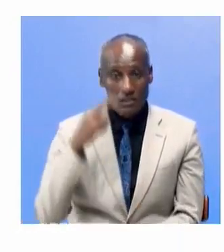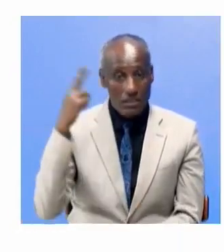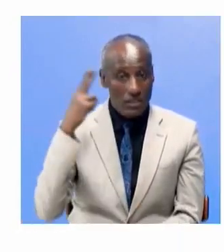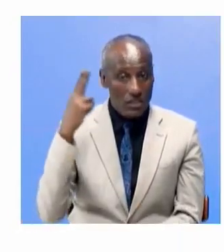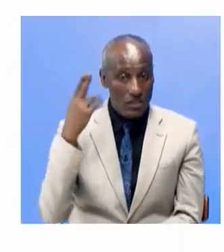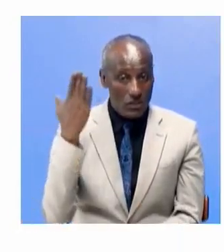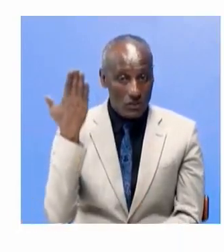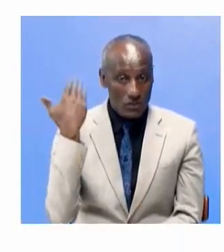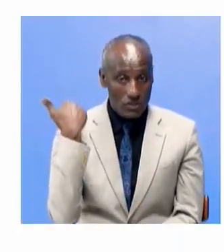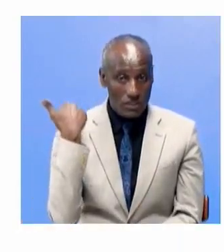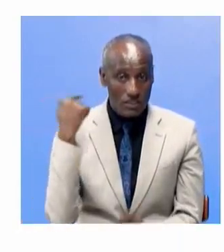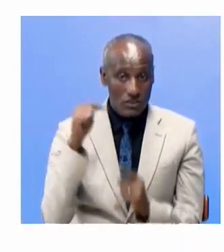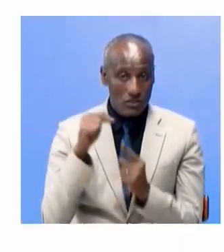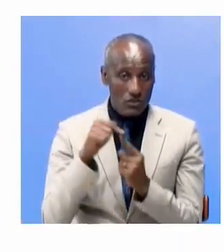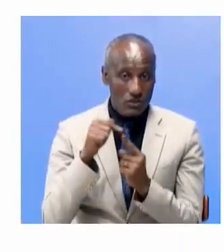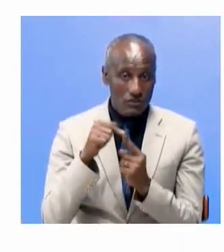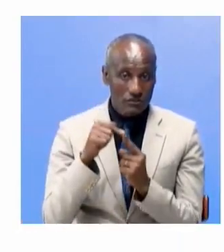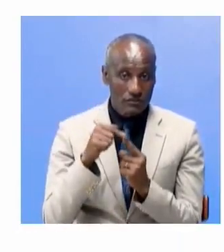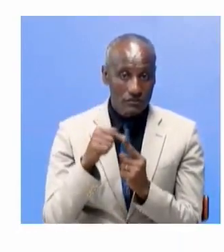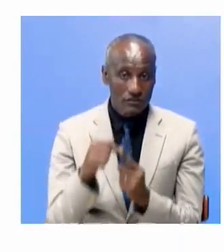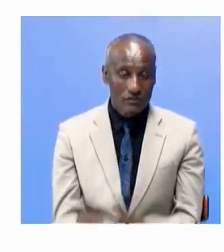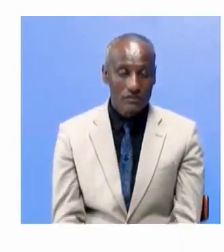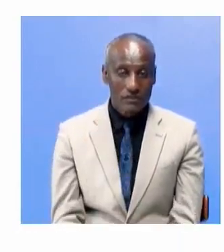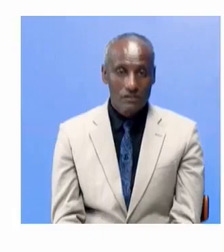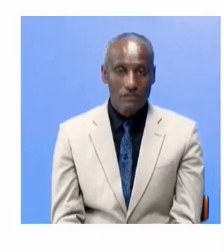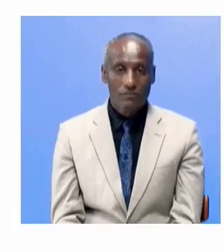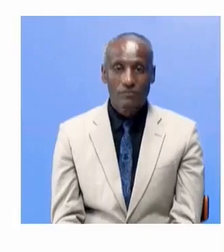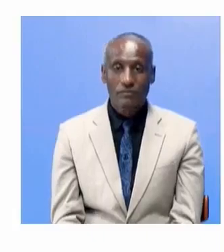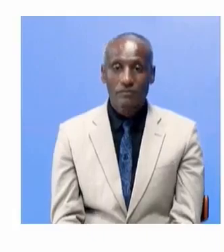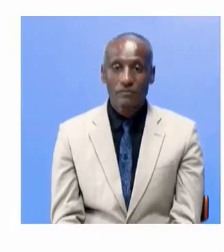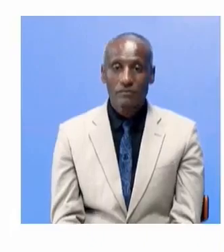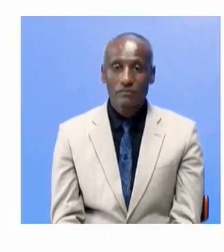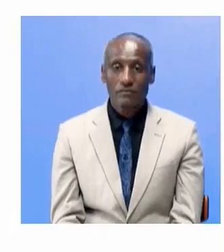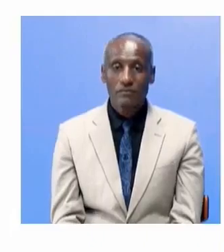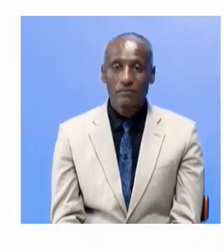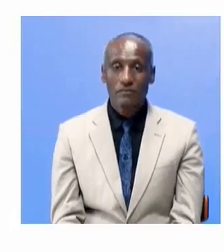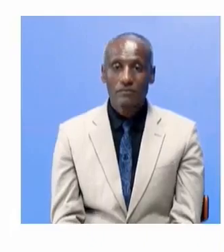use to. We didn't use to